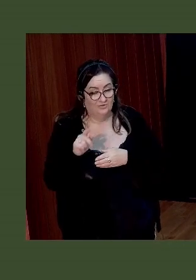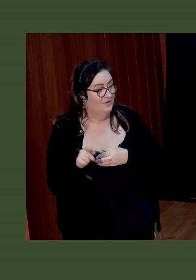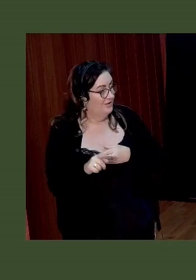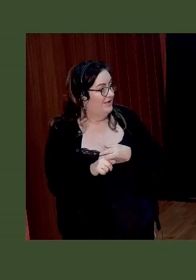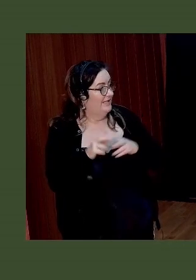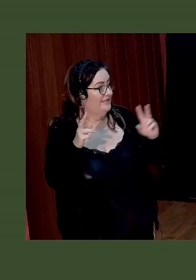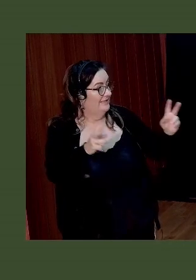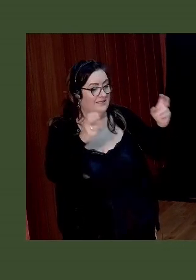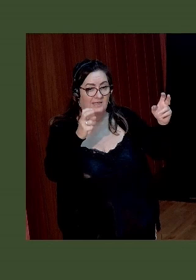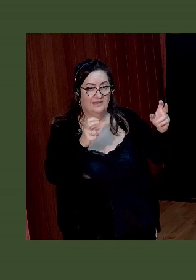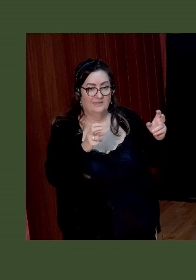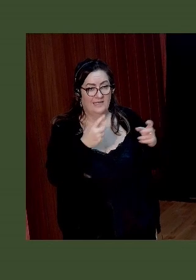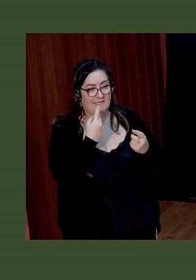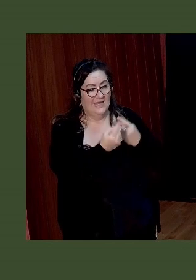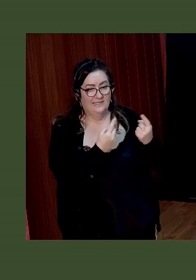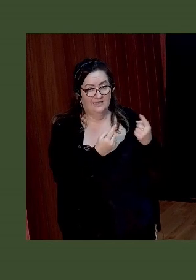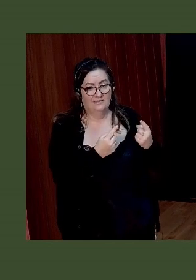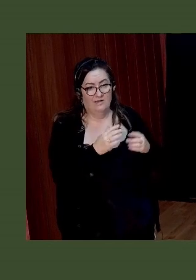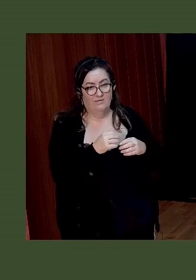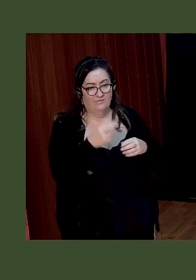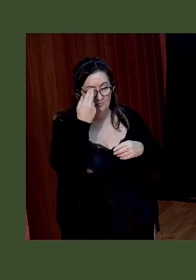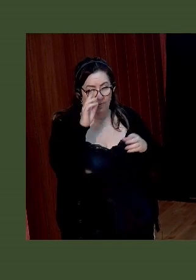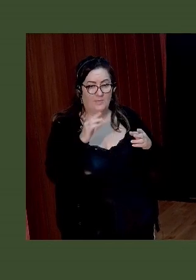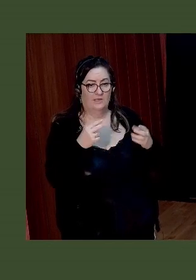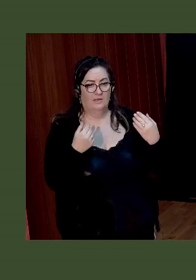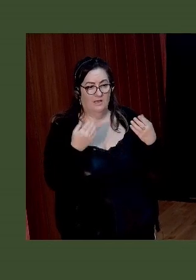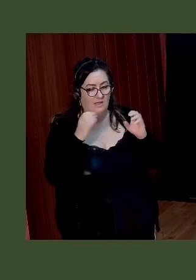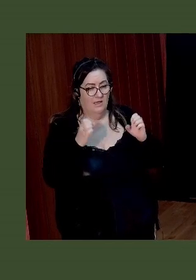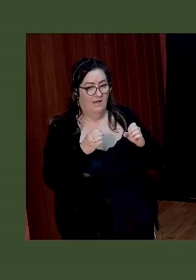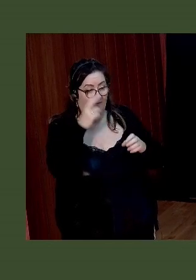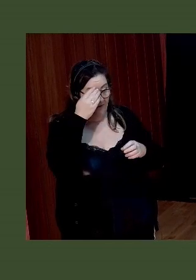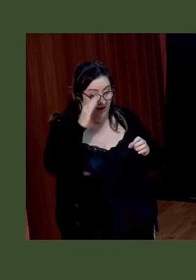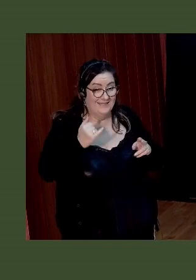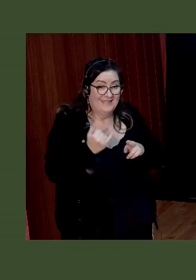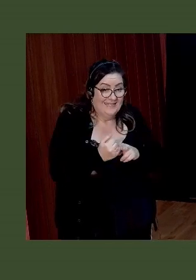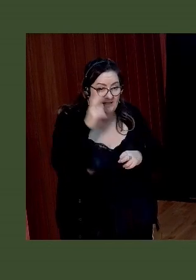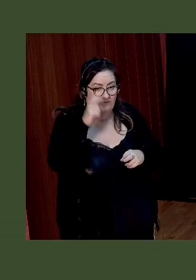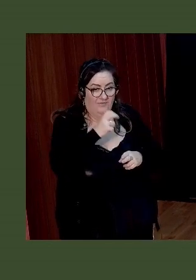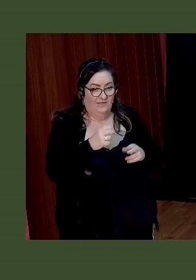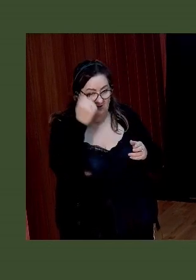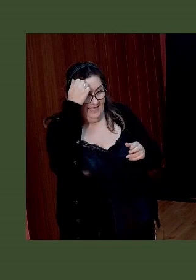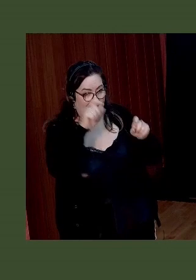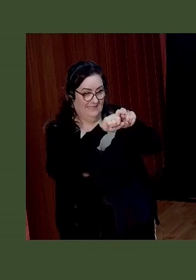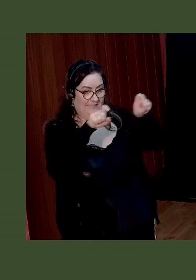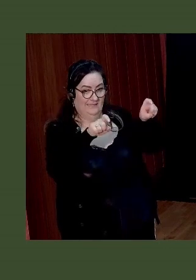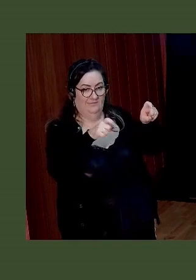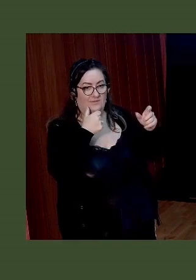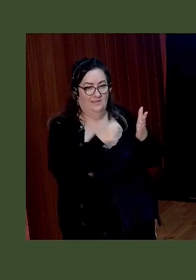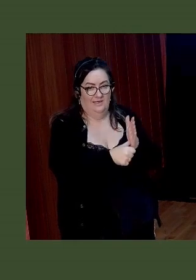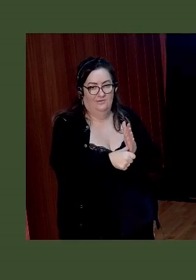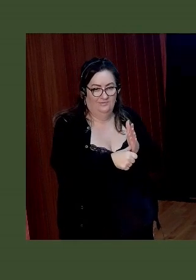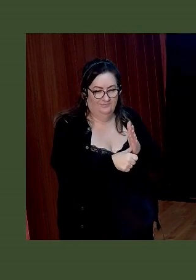And they gave the title Delegate of the Government of the Republic of Ireland in French as the heading of the letter.